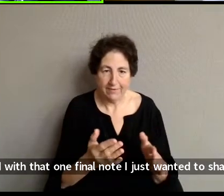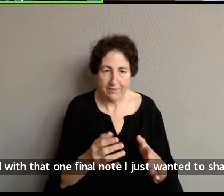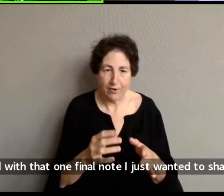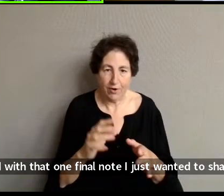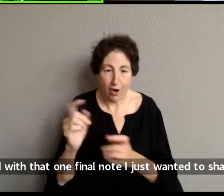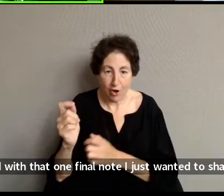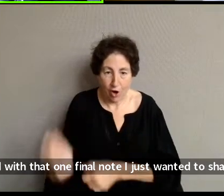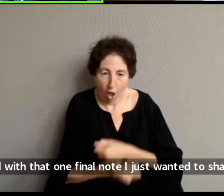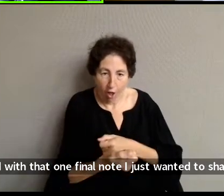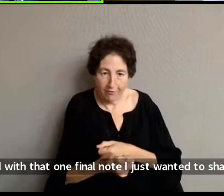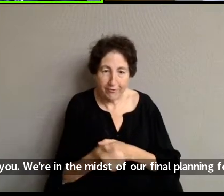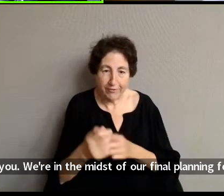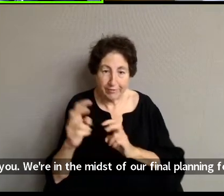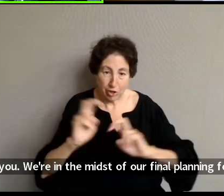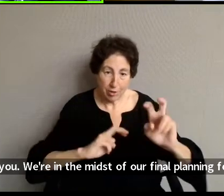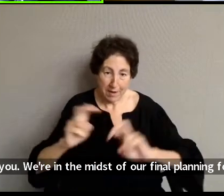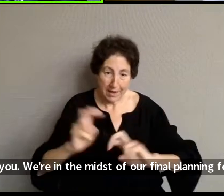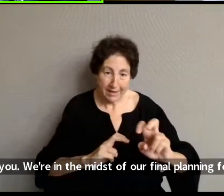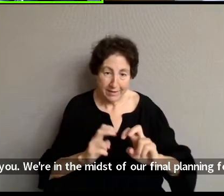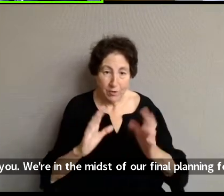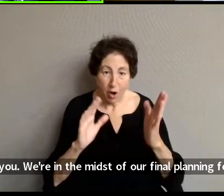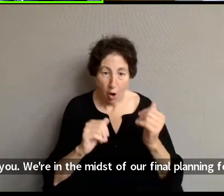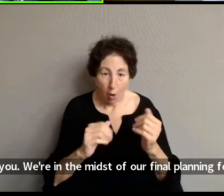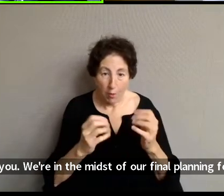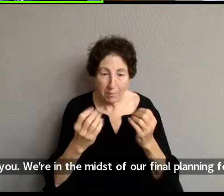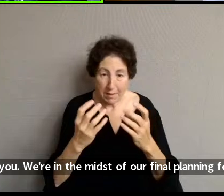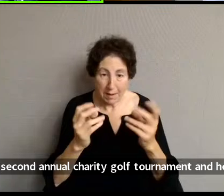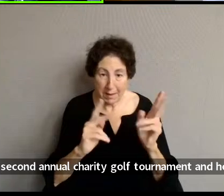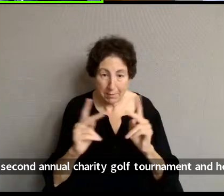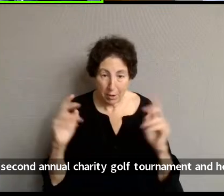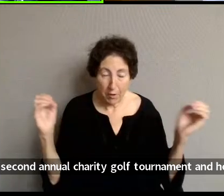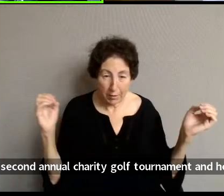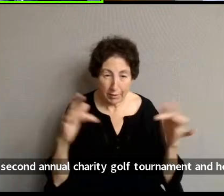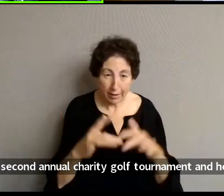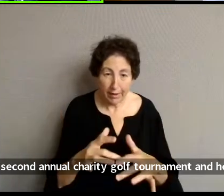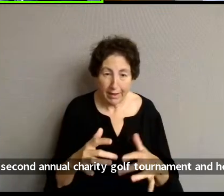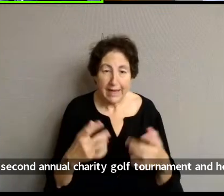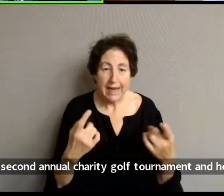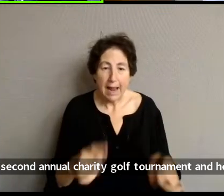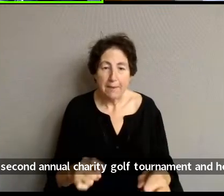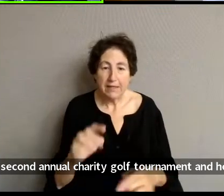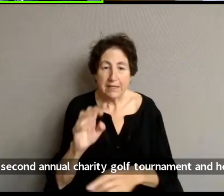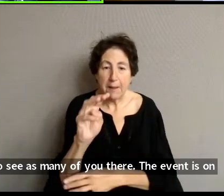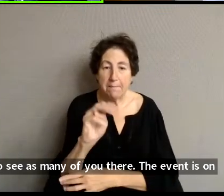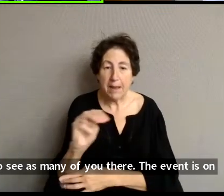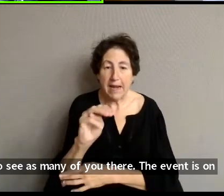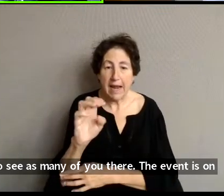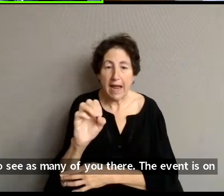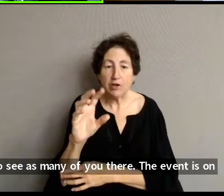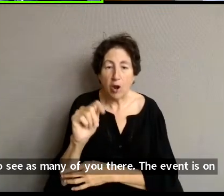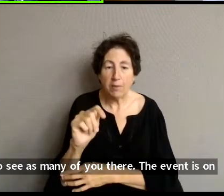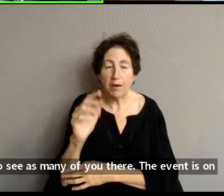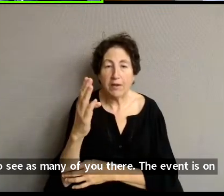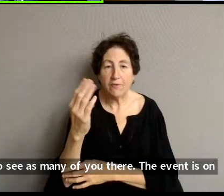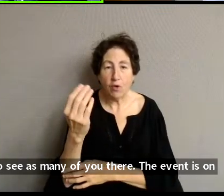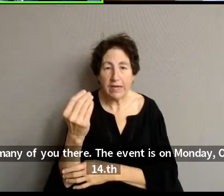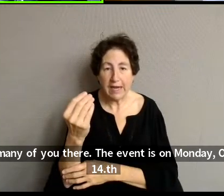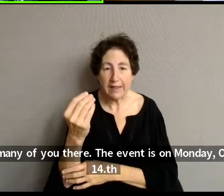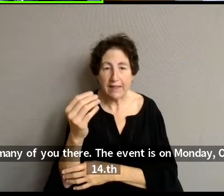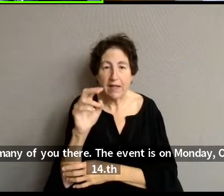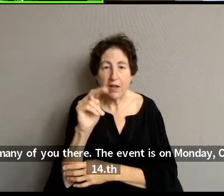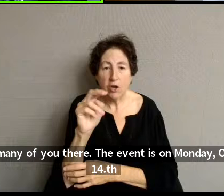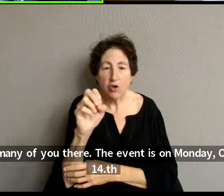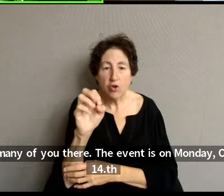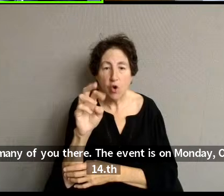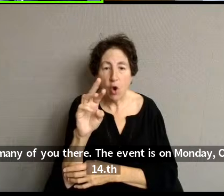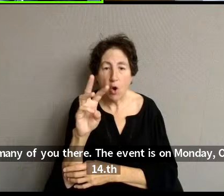golf tournament and hope to see as many of you there. The event is on Monday, October 14th at Norwood Hills Country Club.